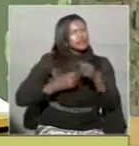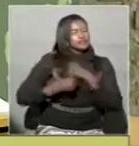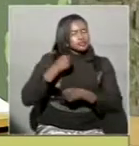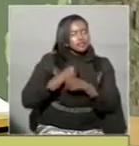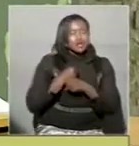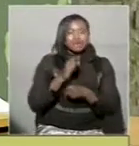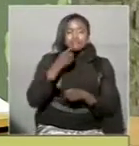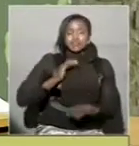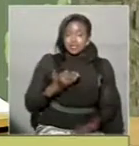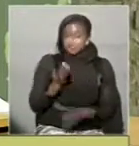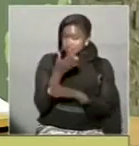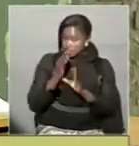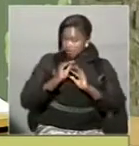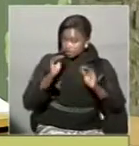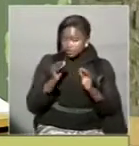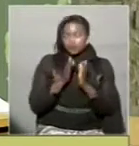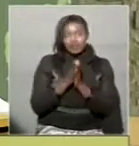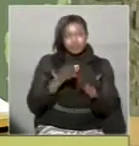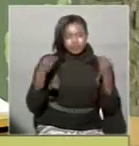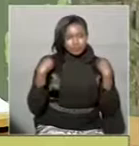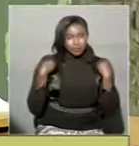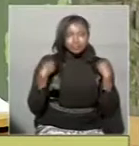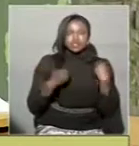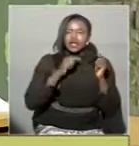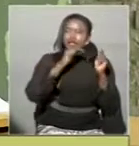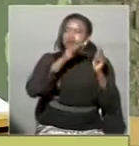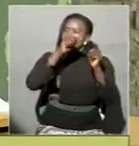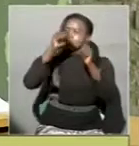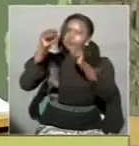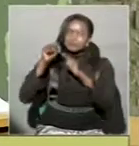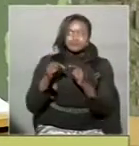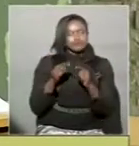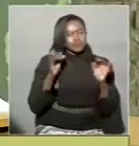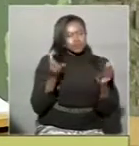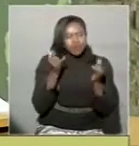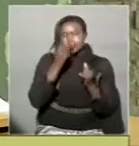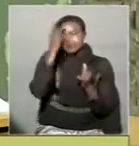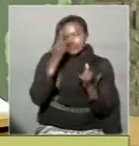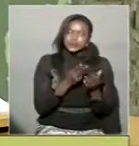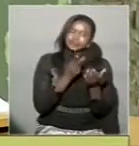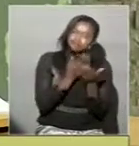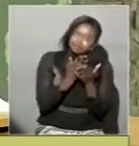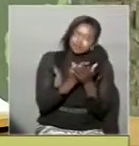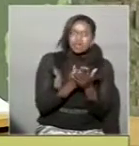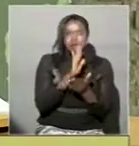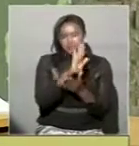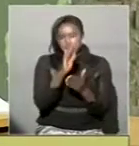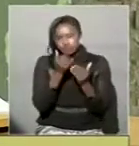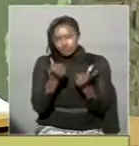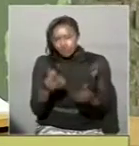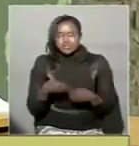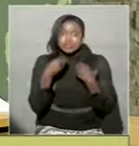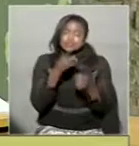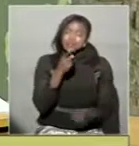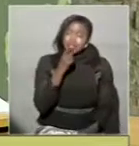First Lady, went across the country for more than a month trying to plead with parents to ensure that their children are fed. Because if children